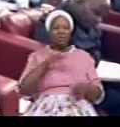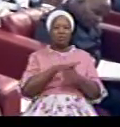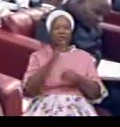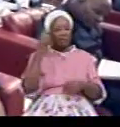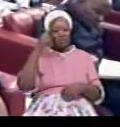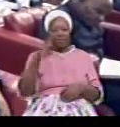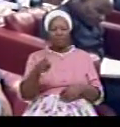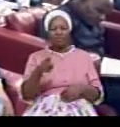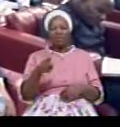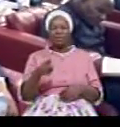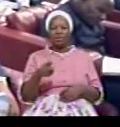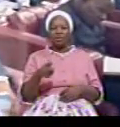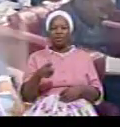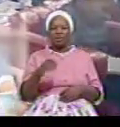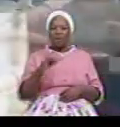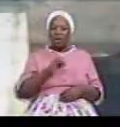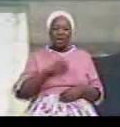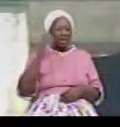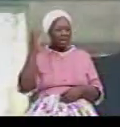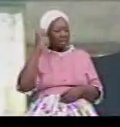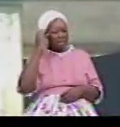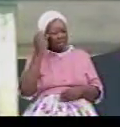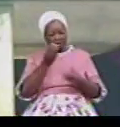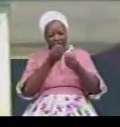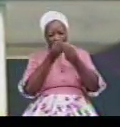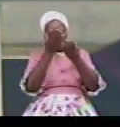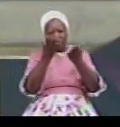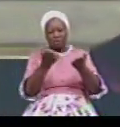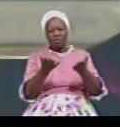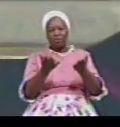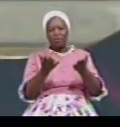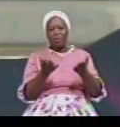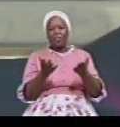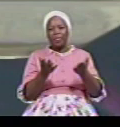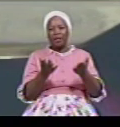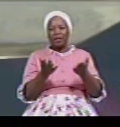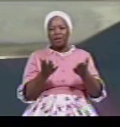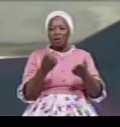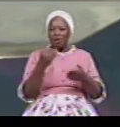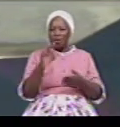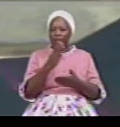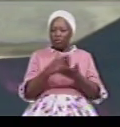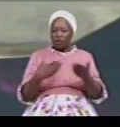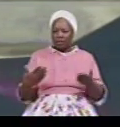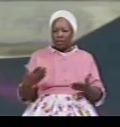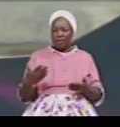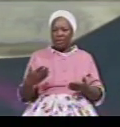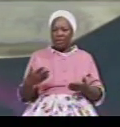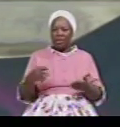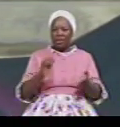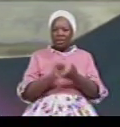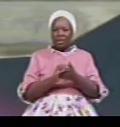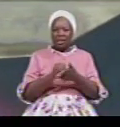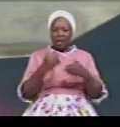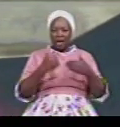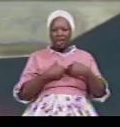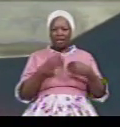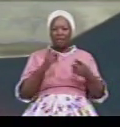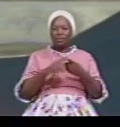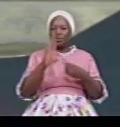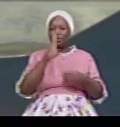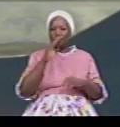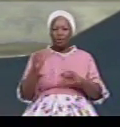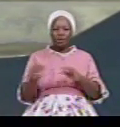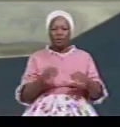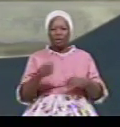I hear news, I hear information of something that has to be done. And